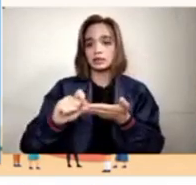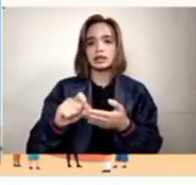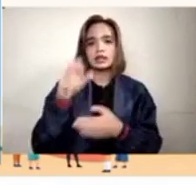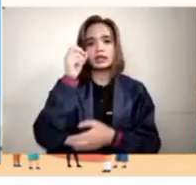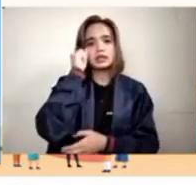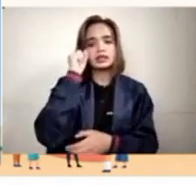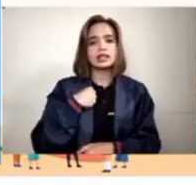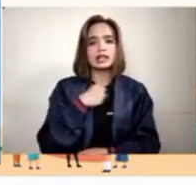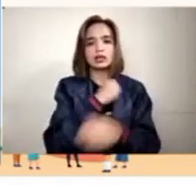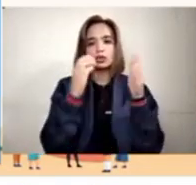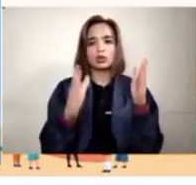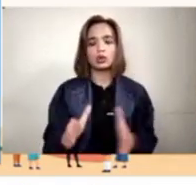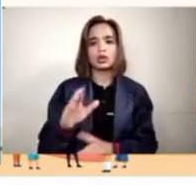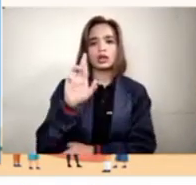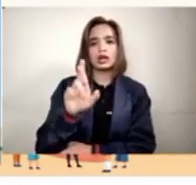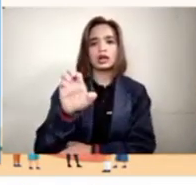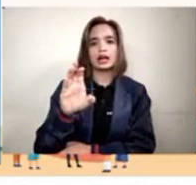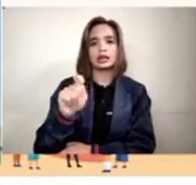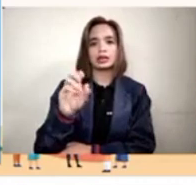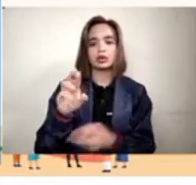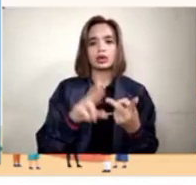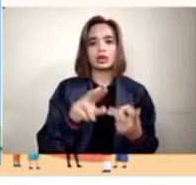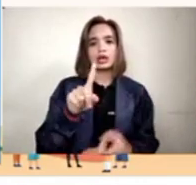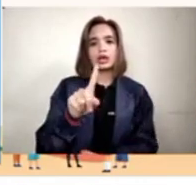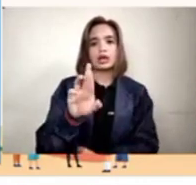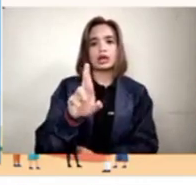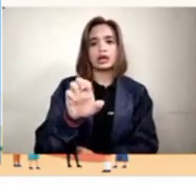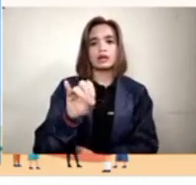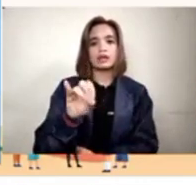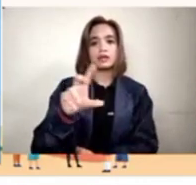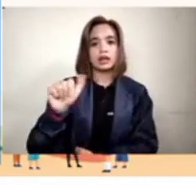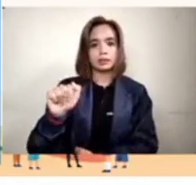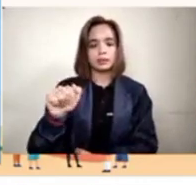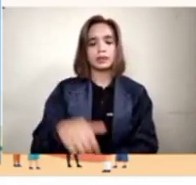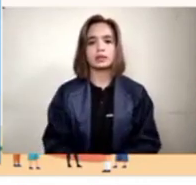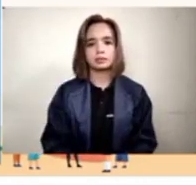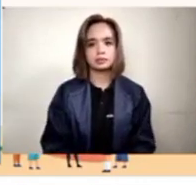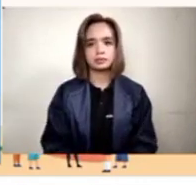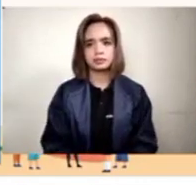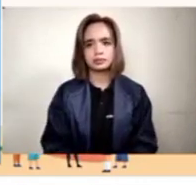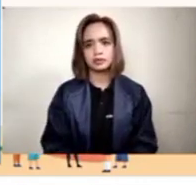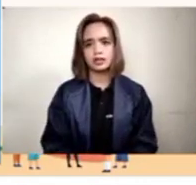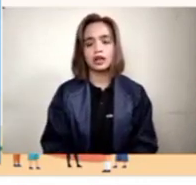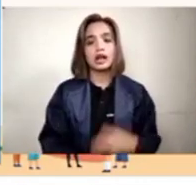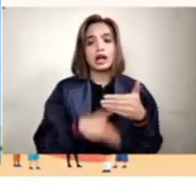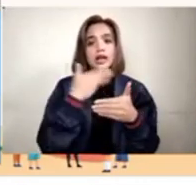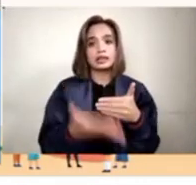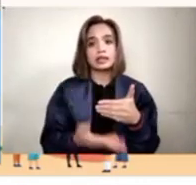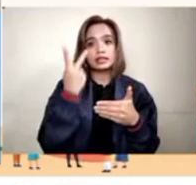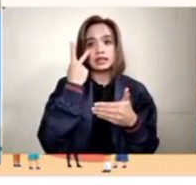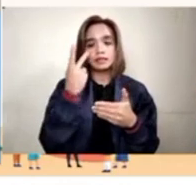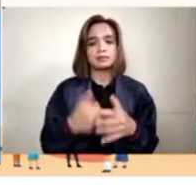by Senator Recto and Senator Revilla, and in Congress by Congressman Strike